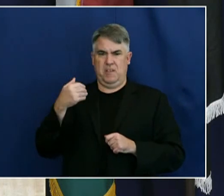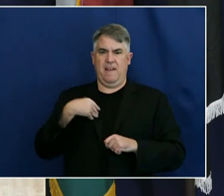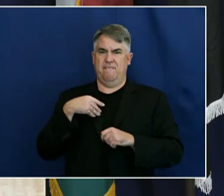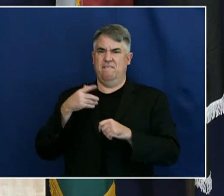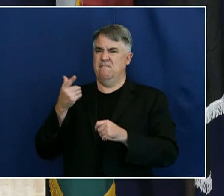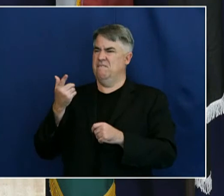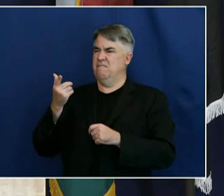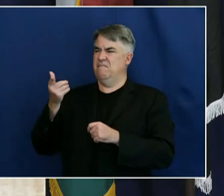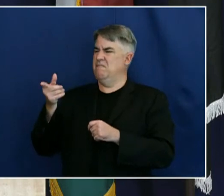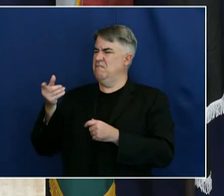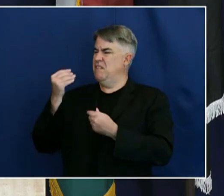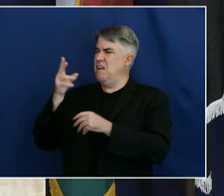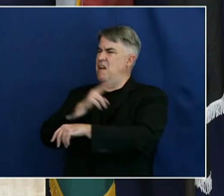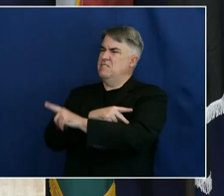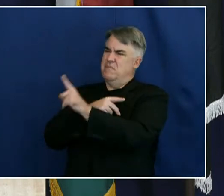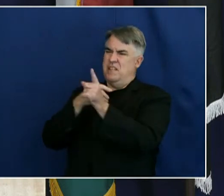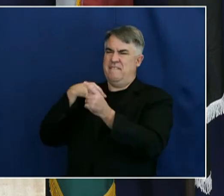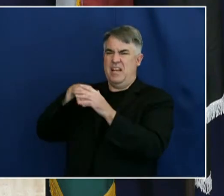Thank you.